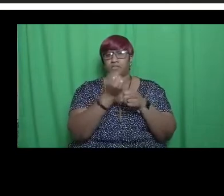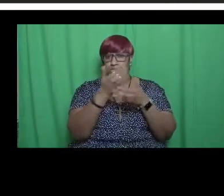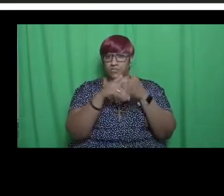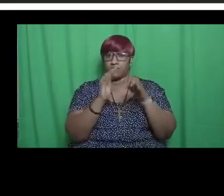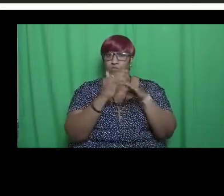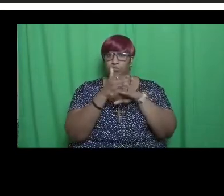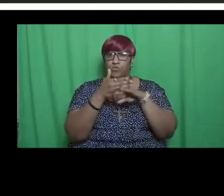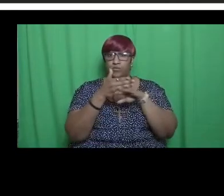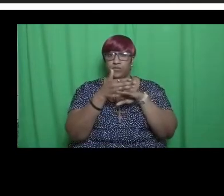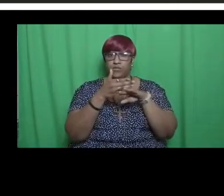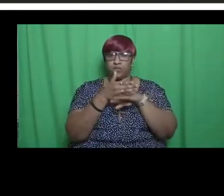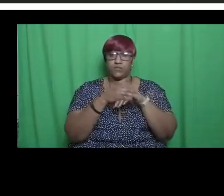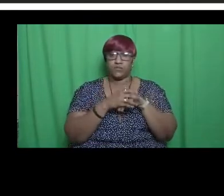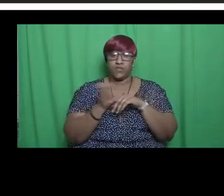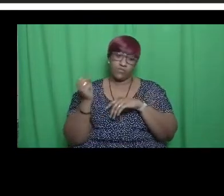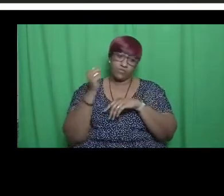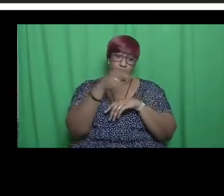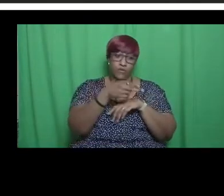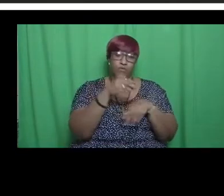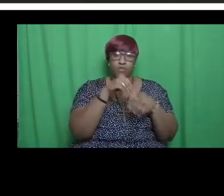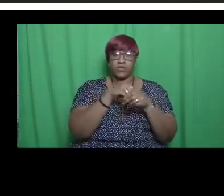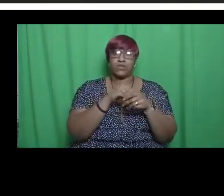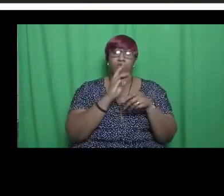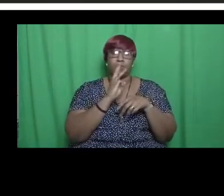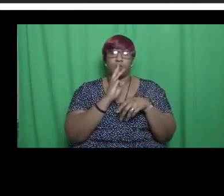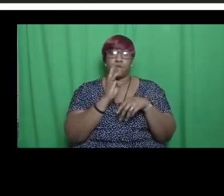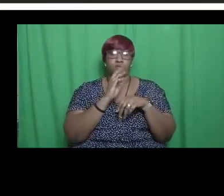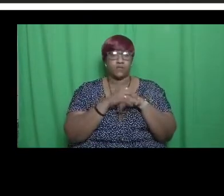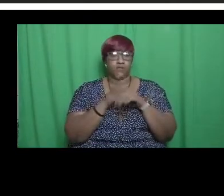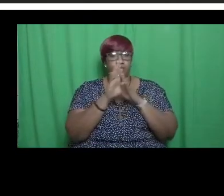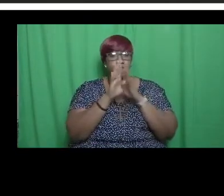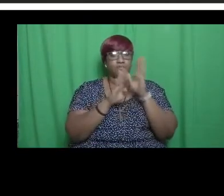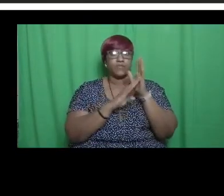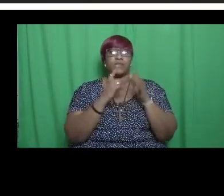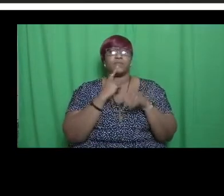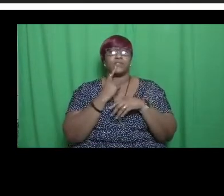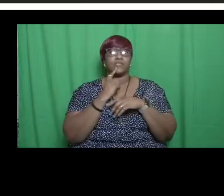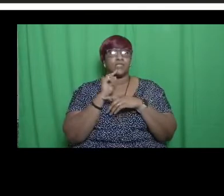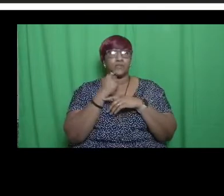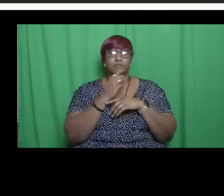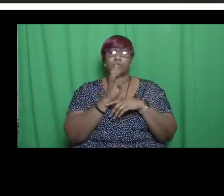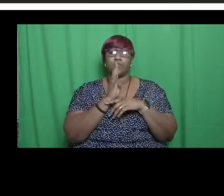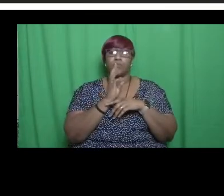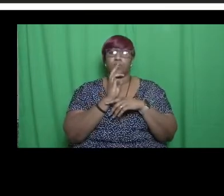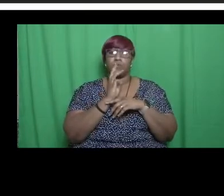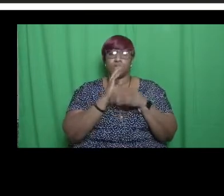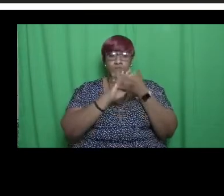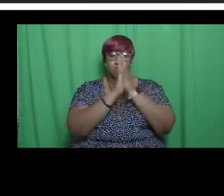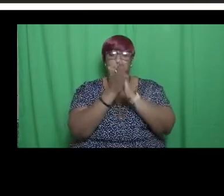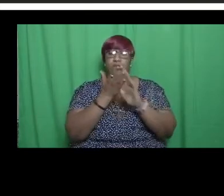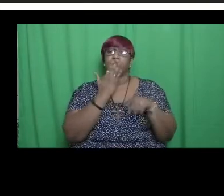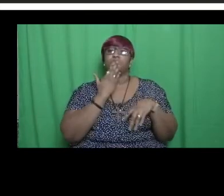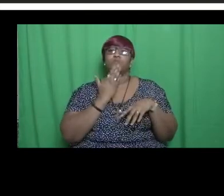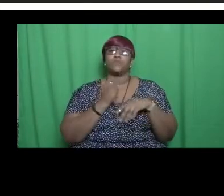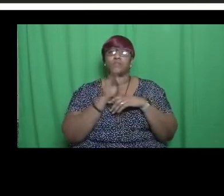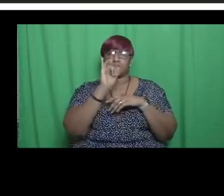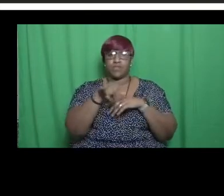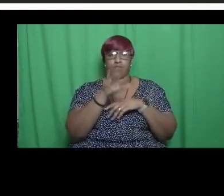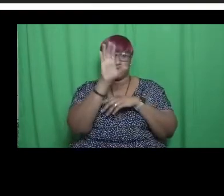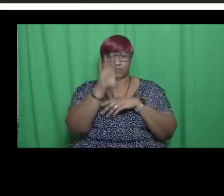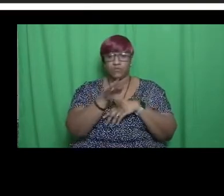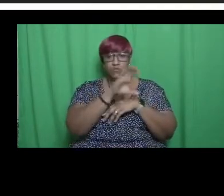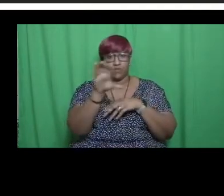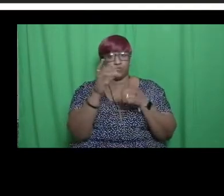wood, throw it in the bitter water. And the Bible says the bitter water became sweet. He said, that's what the cross